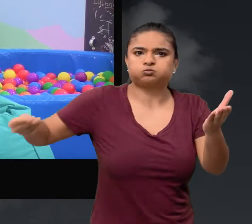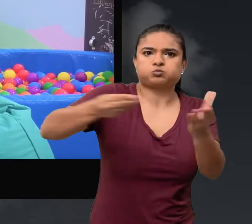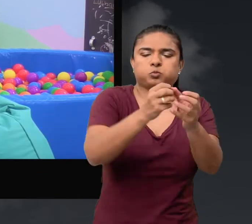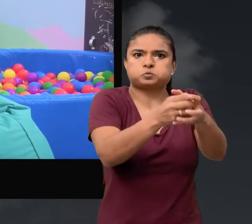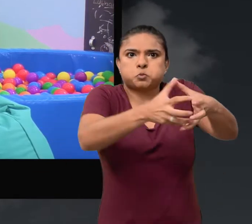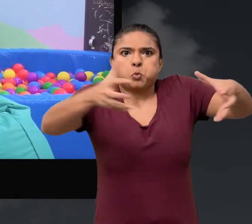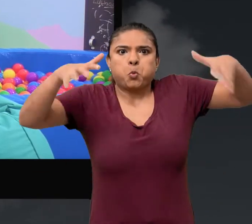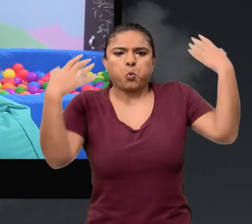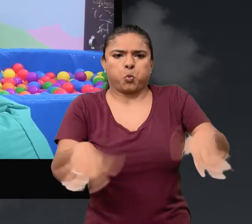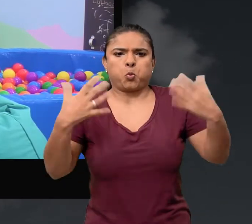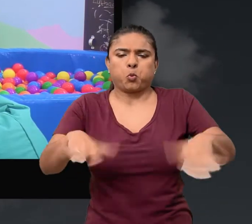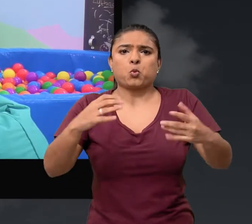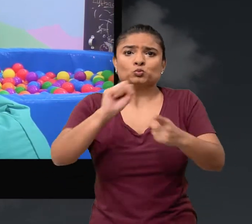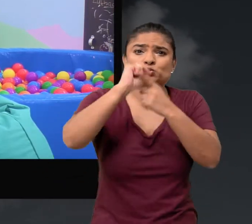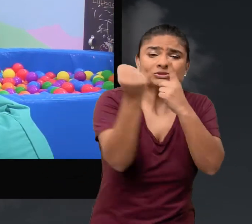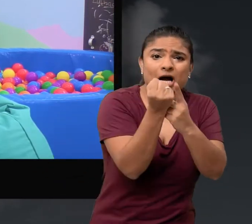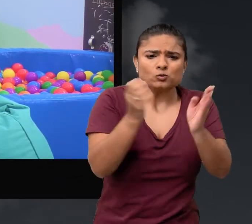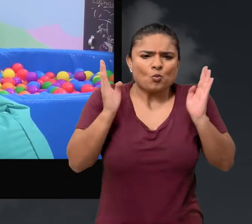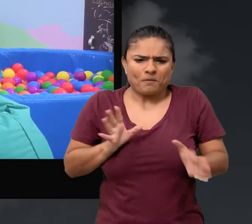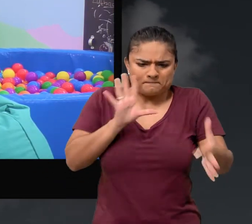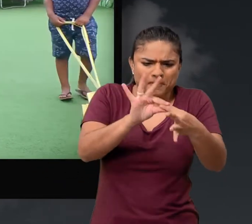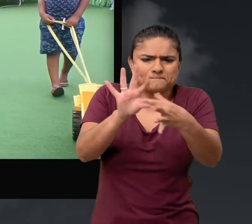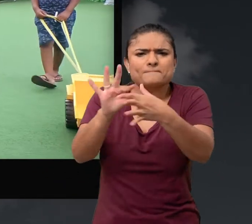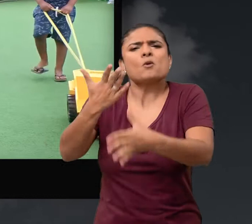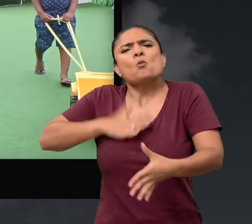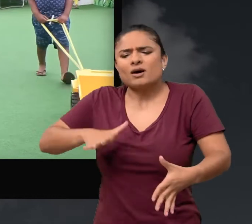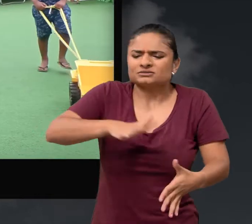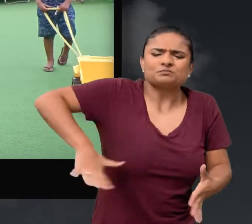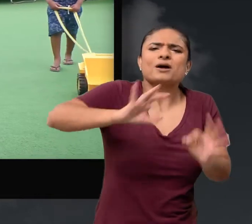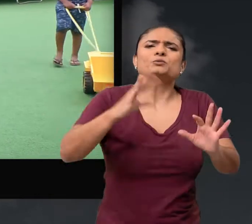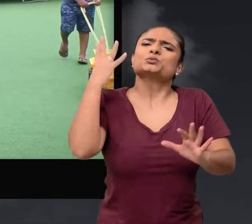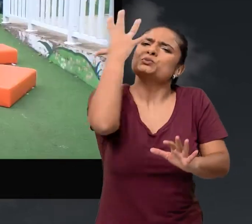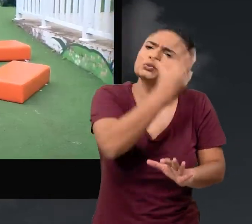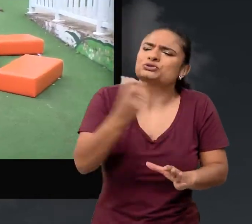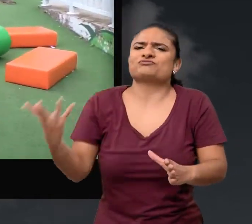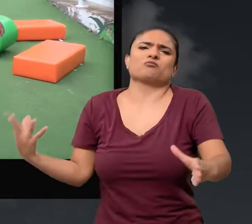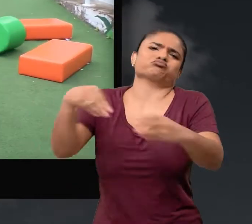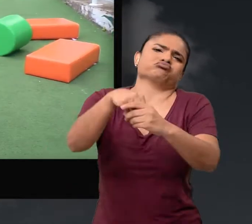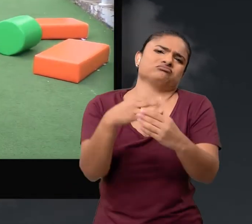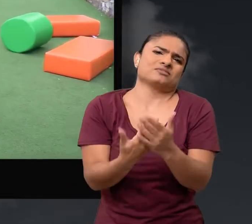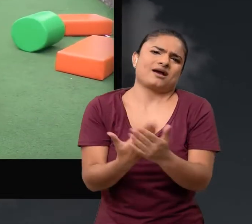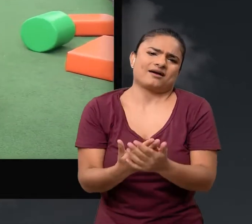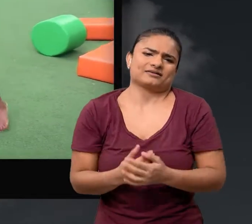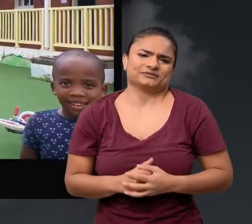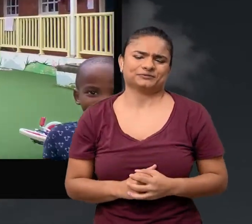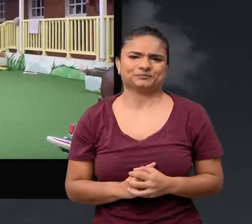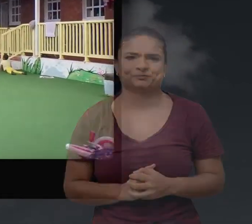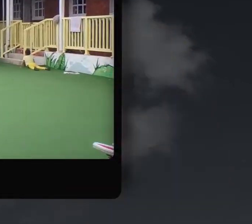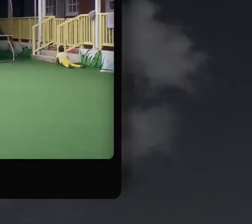to the world, to humanity, and to society. And we wanted to create a beautiful space.